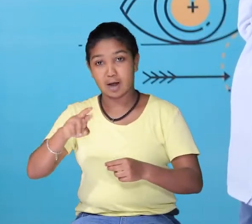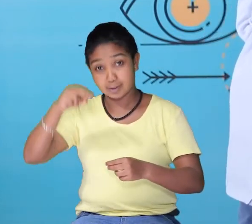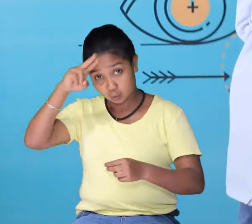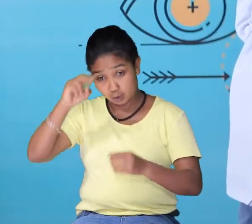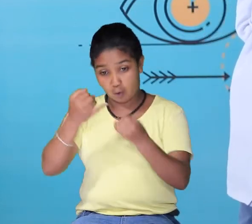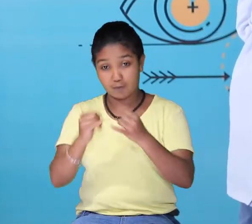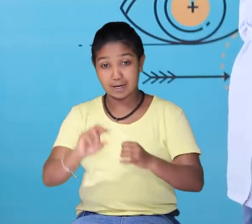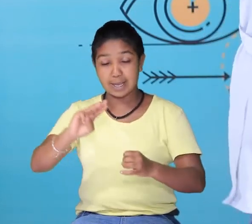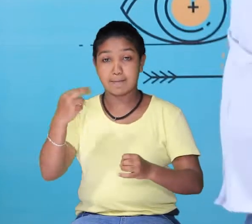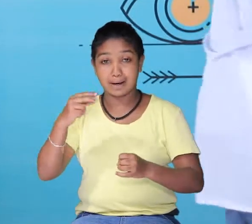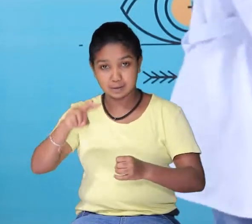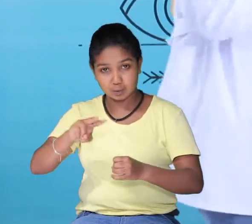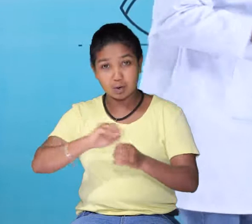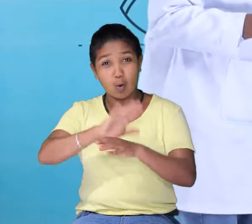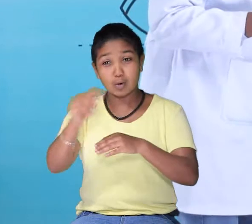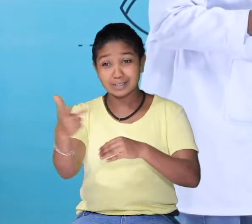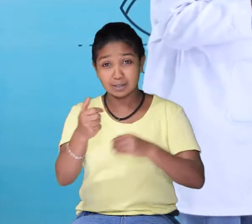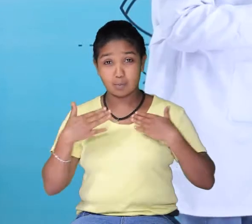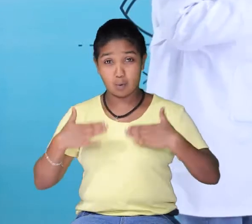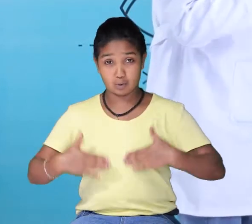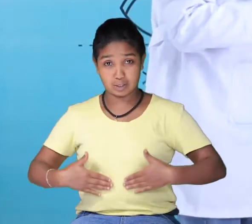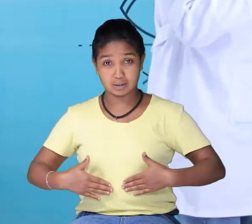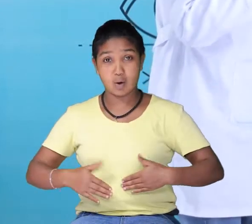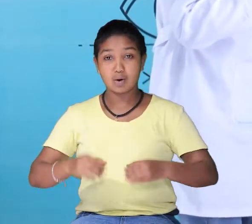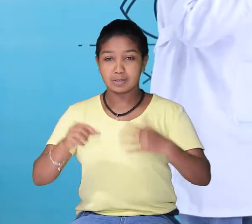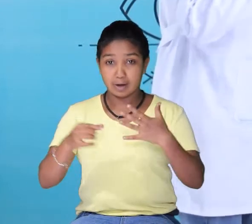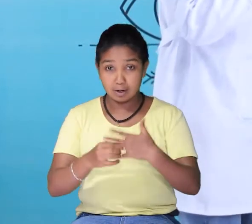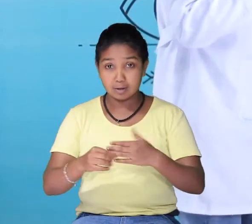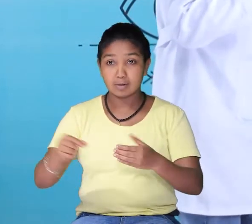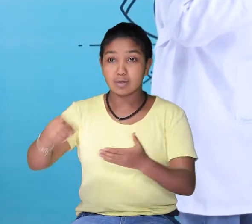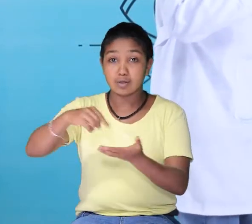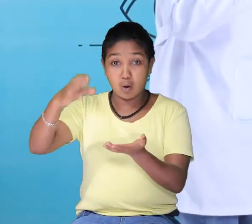squared over mr squared. All the three bodies, the ring, the hoop,